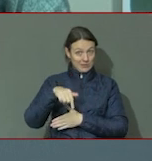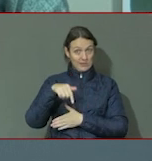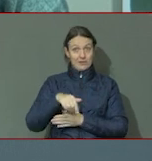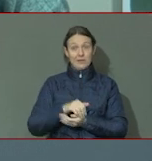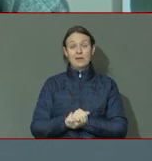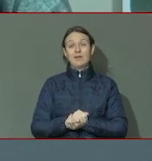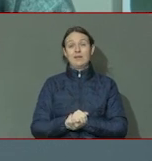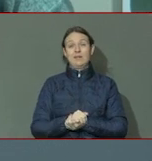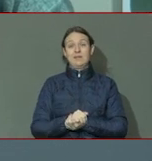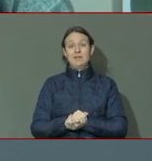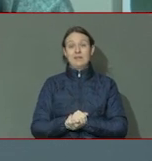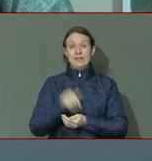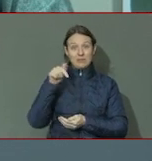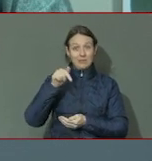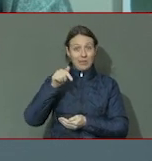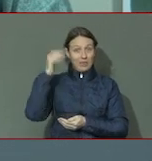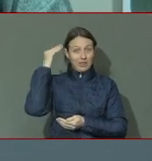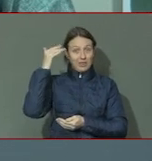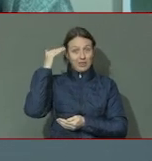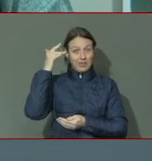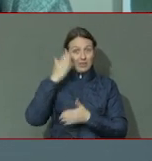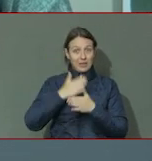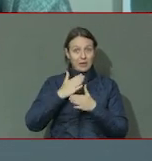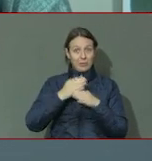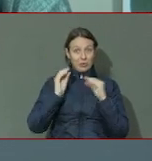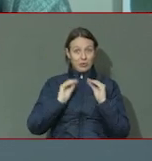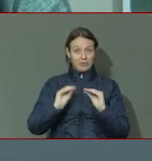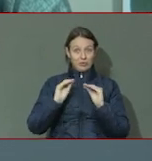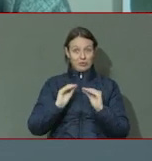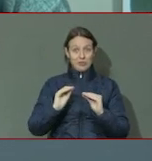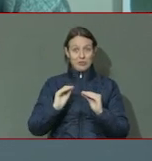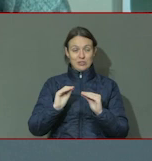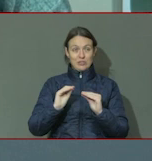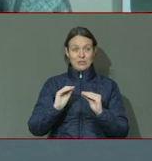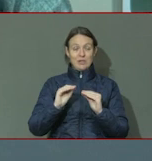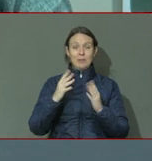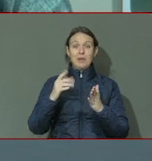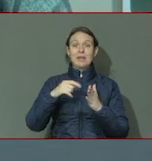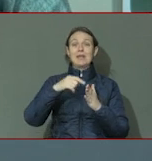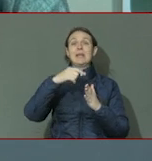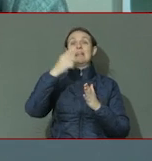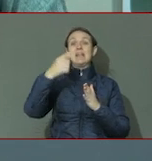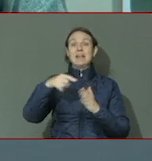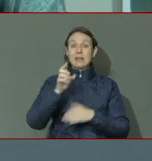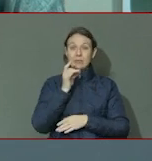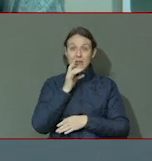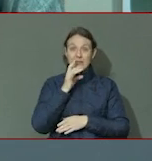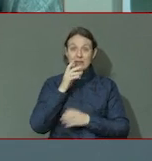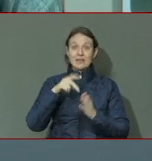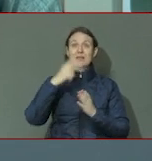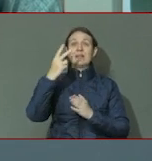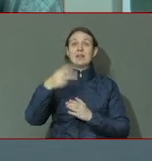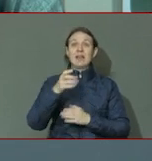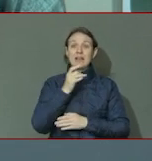it's last part of the theory, but then also the next few Saturdays we're going to work through old